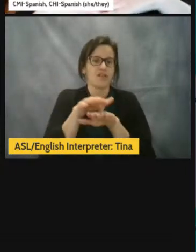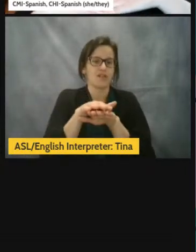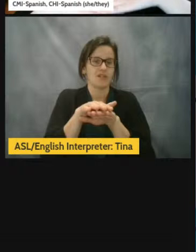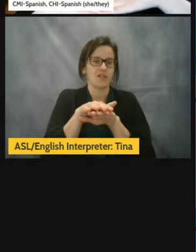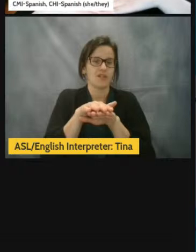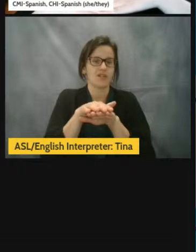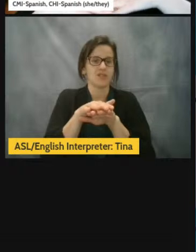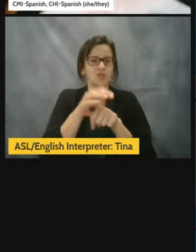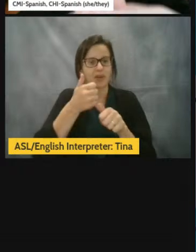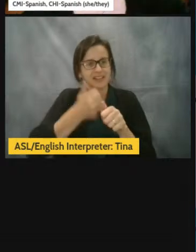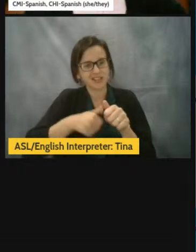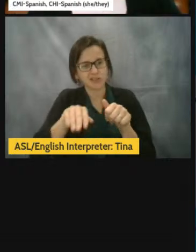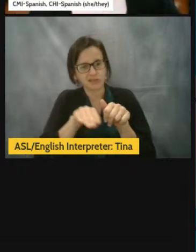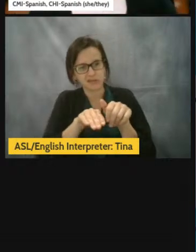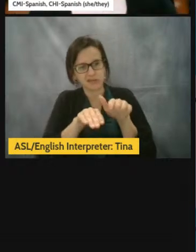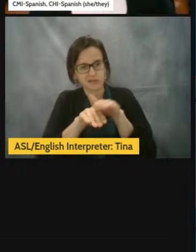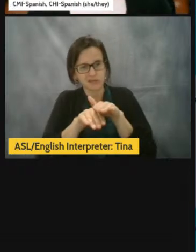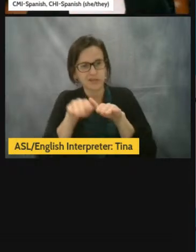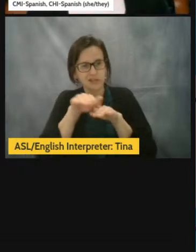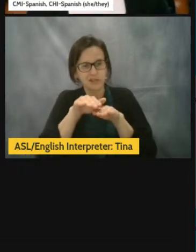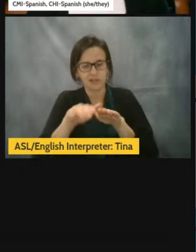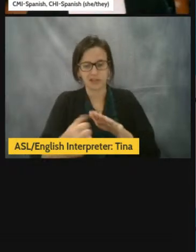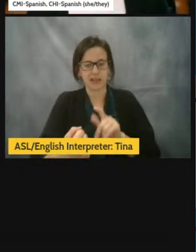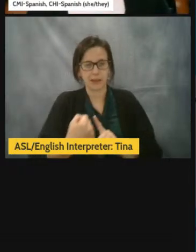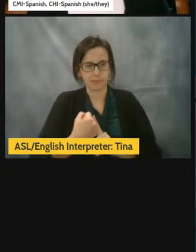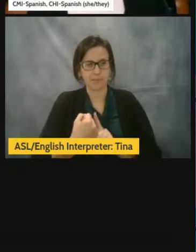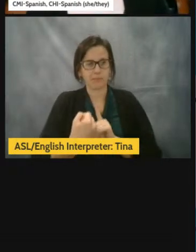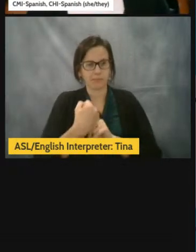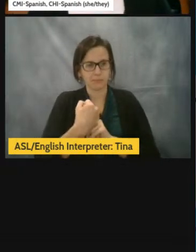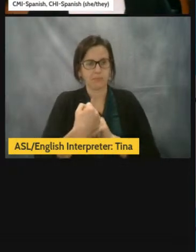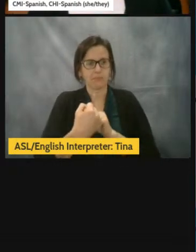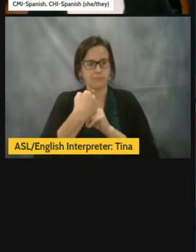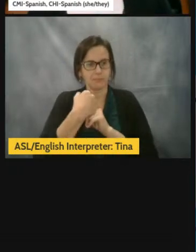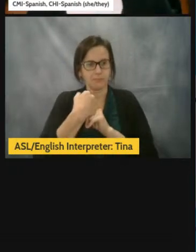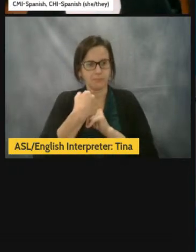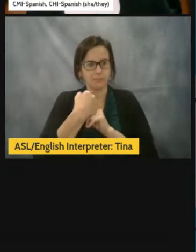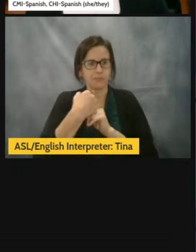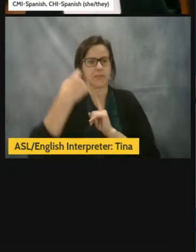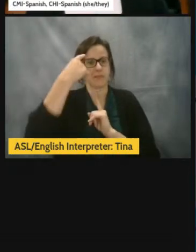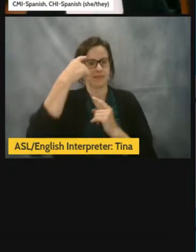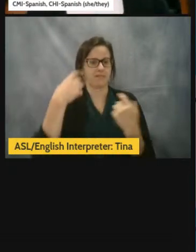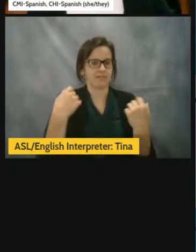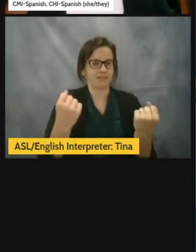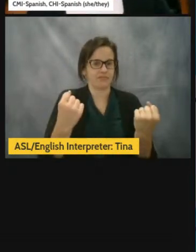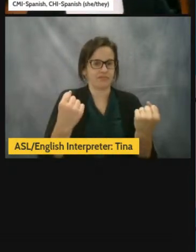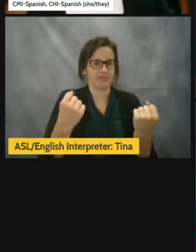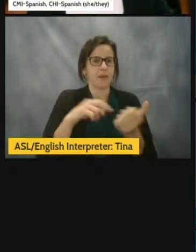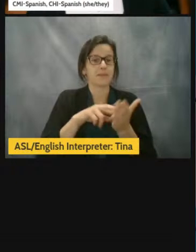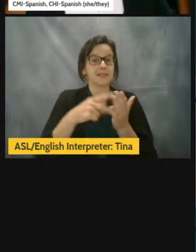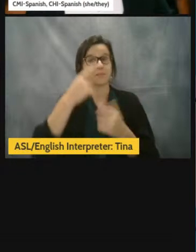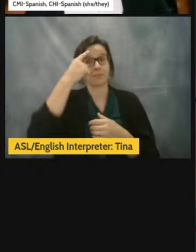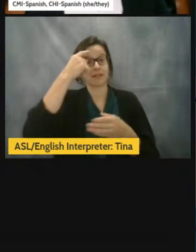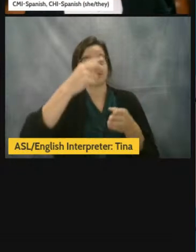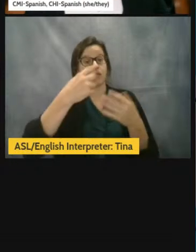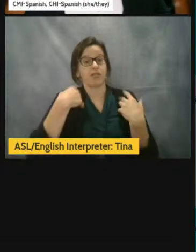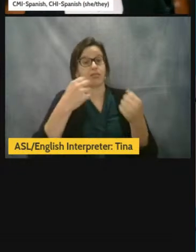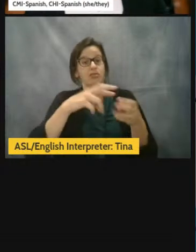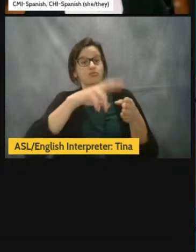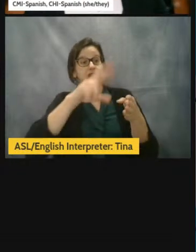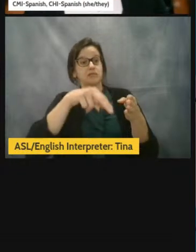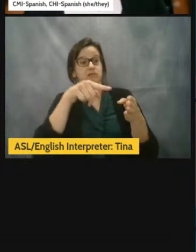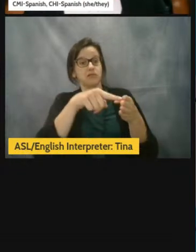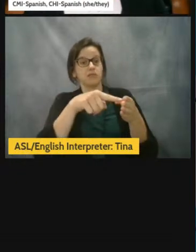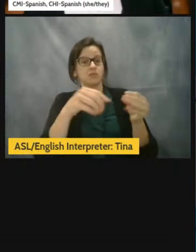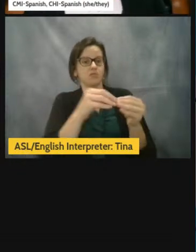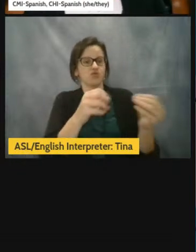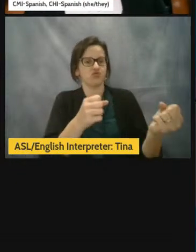things can have an impact on mental health and amplify those mental health outcomes. So if we look